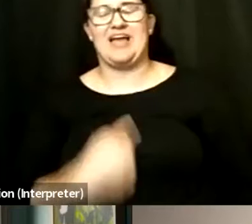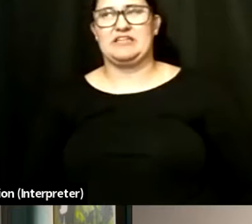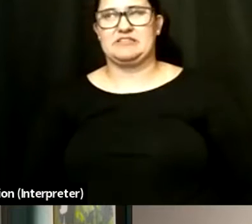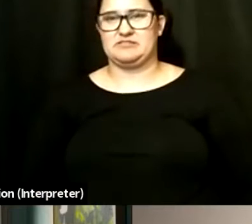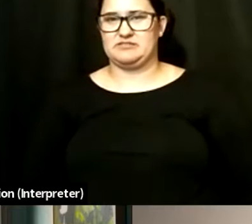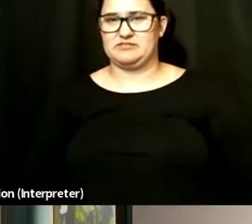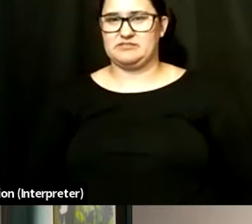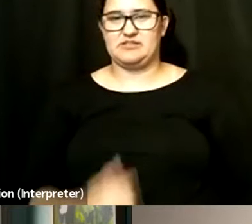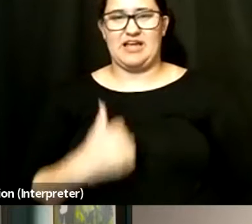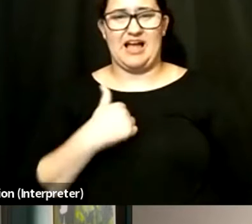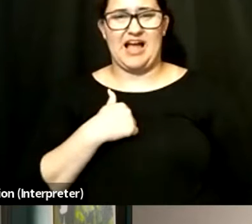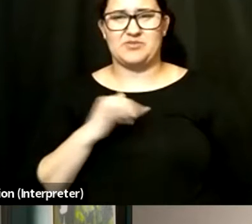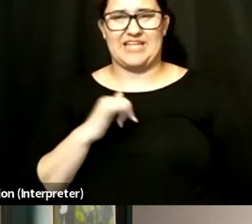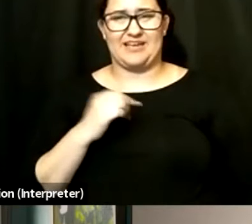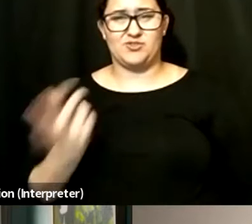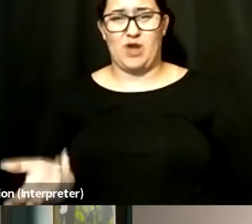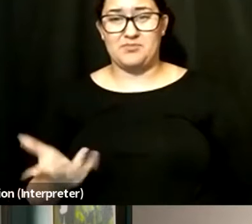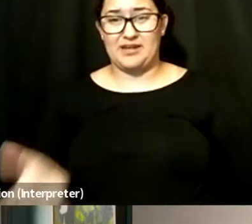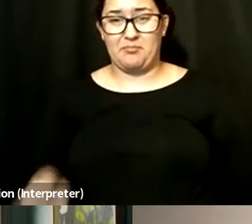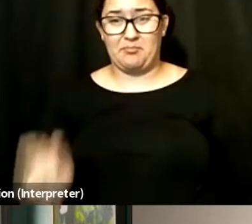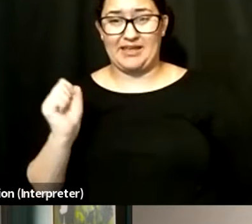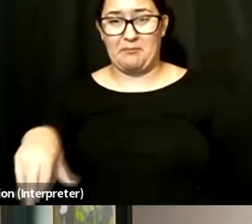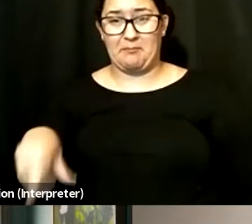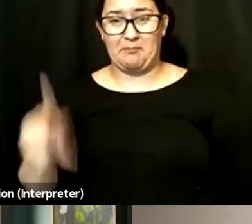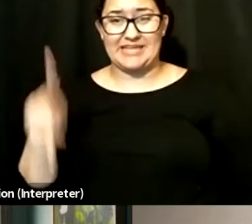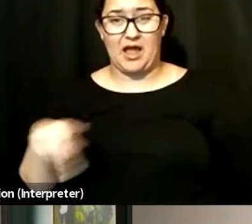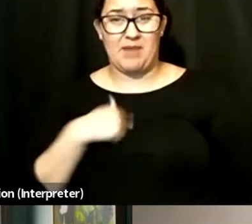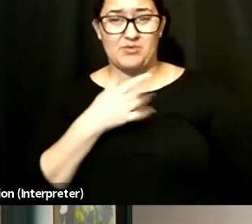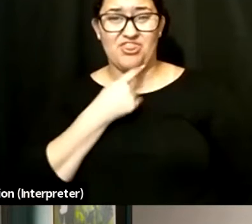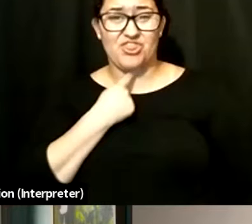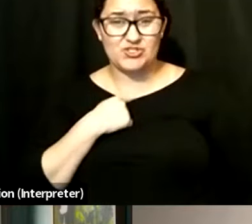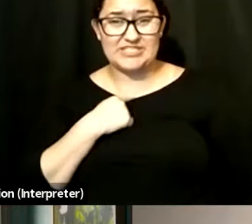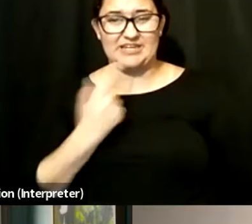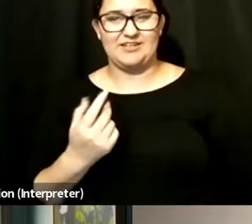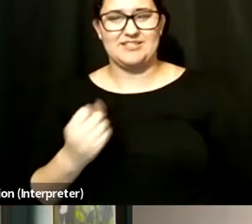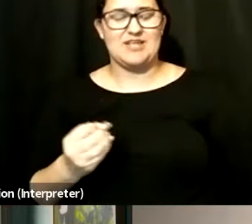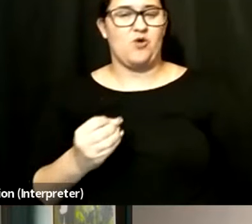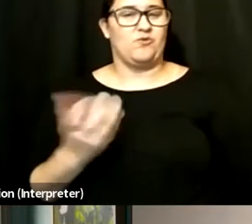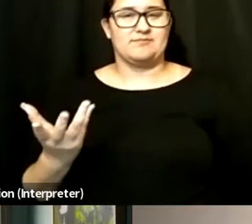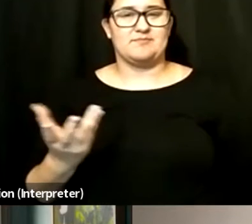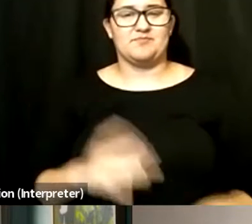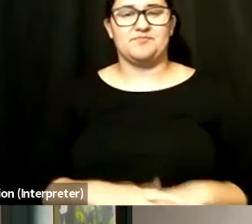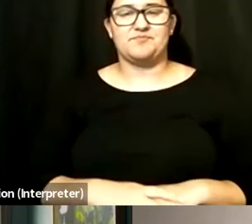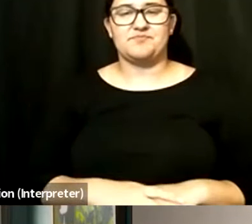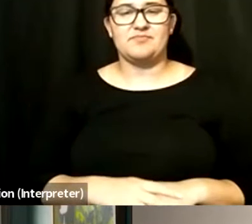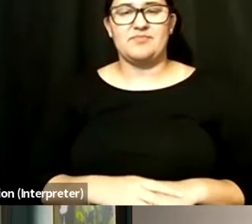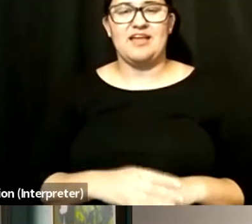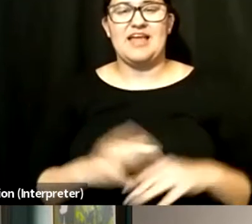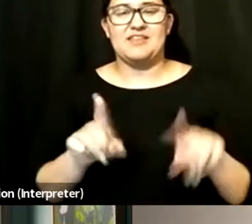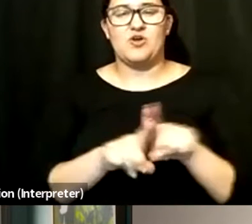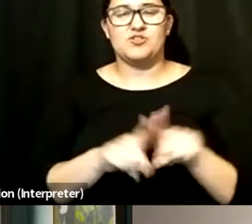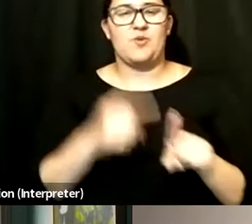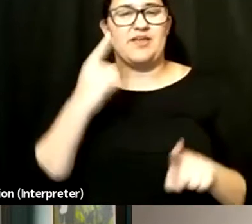picked it up. I was thirsty. It's not that big of a deal. I think that it points to infantilization. And then also I think